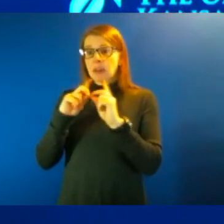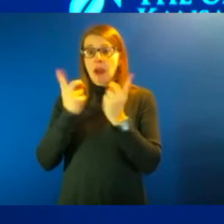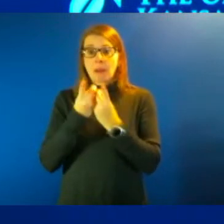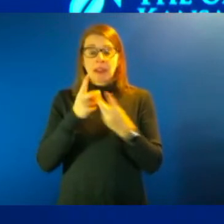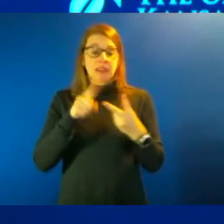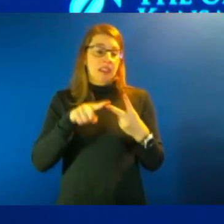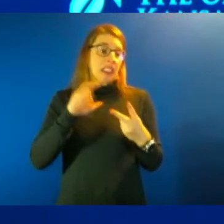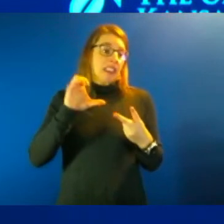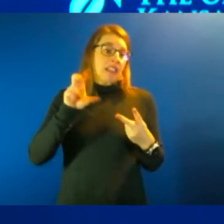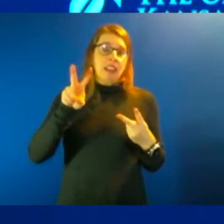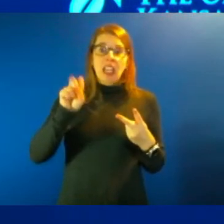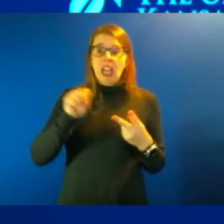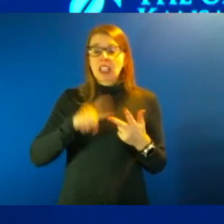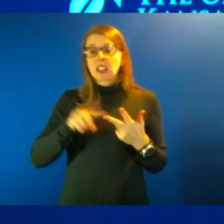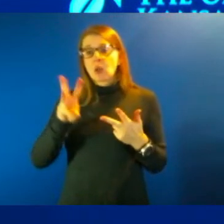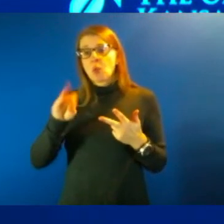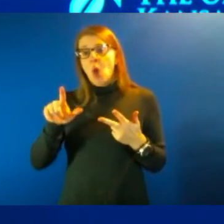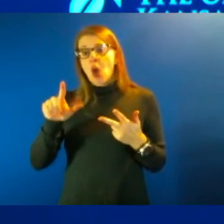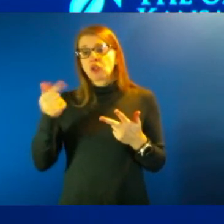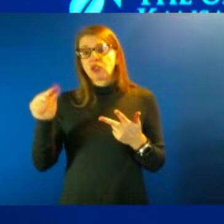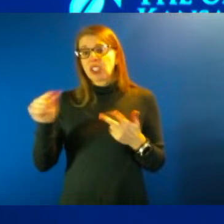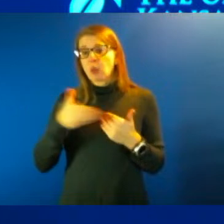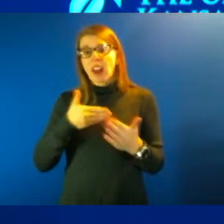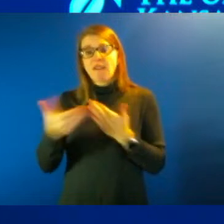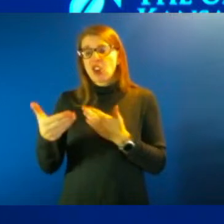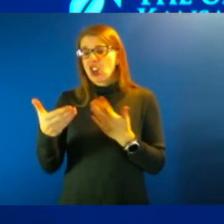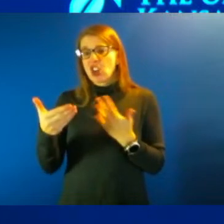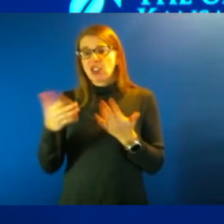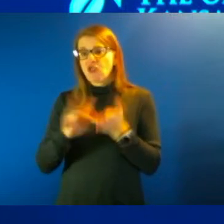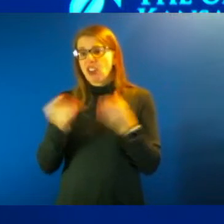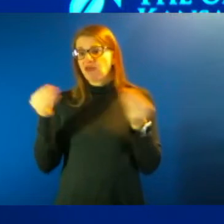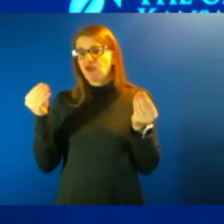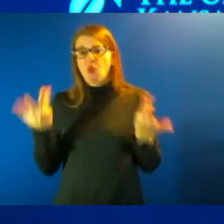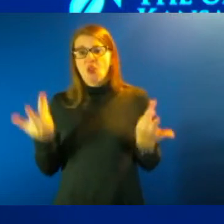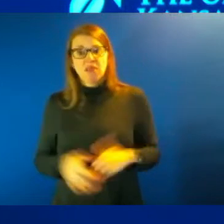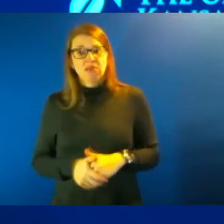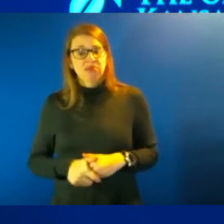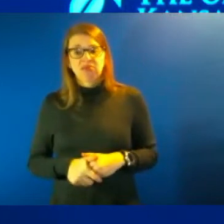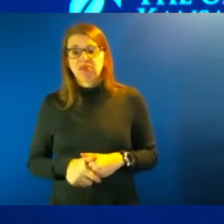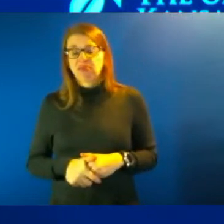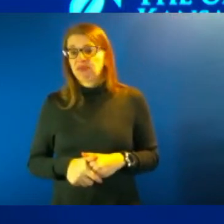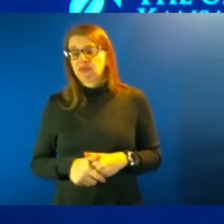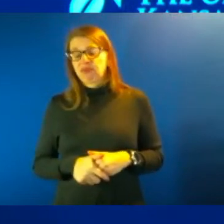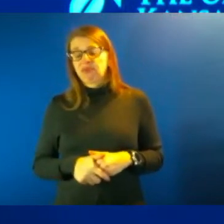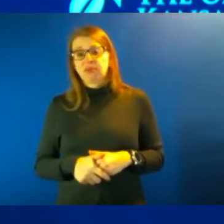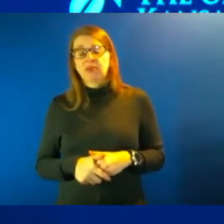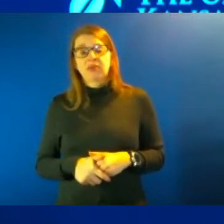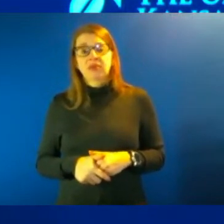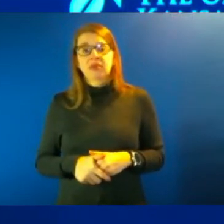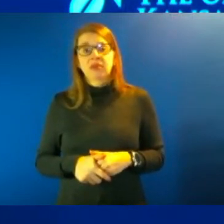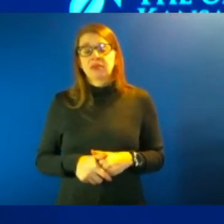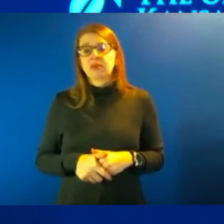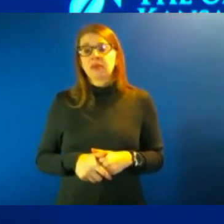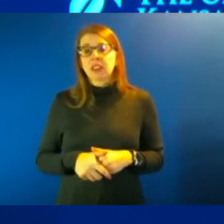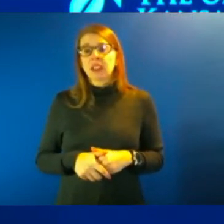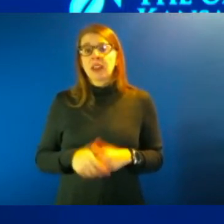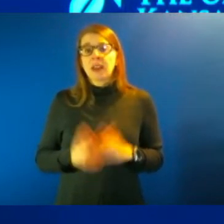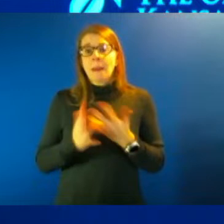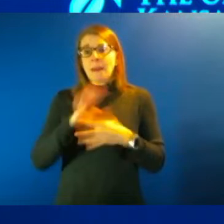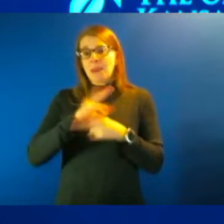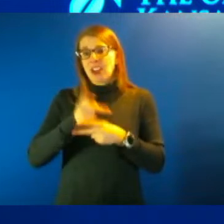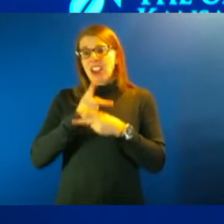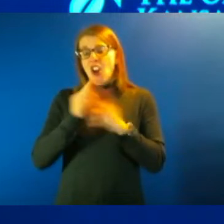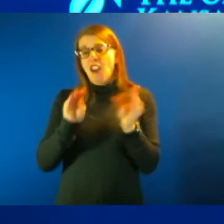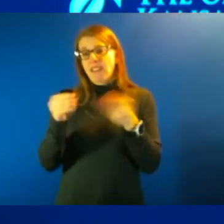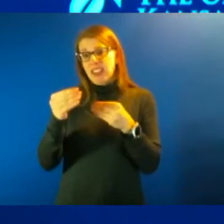whatever drugstore. And then the other thing that's true is that for the most part, primary care offices now have vaccine in them.